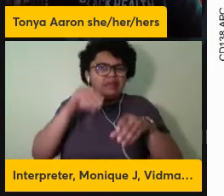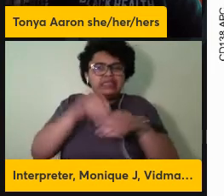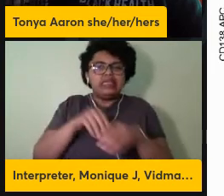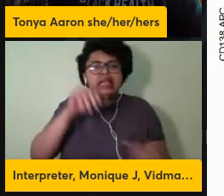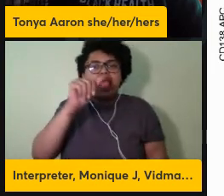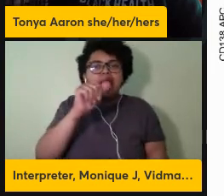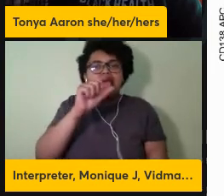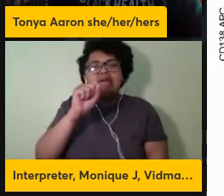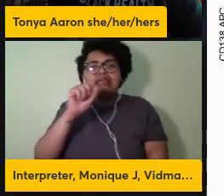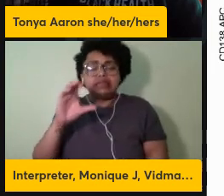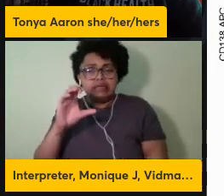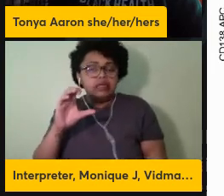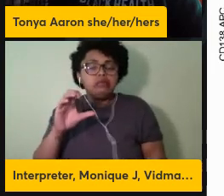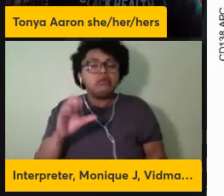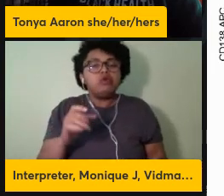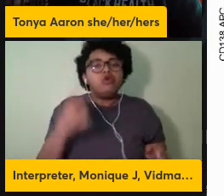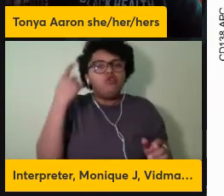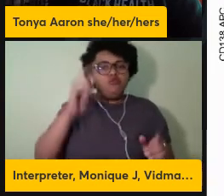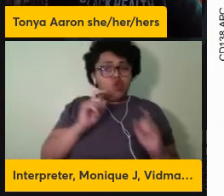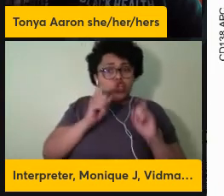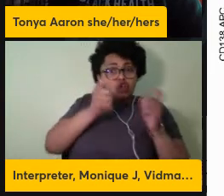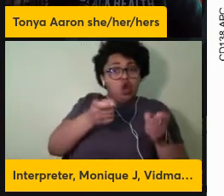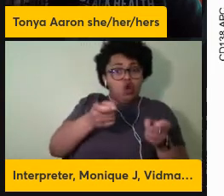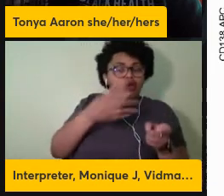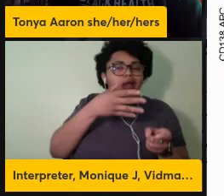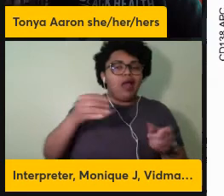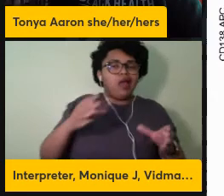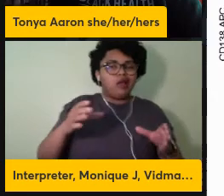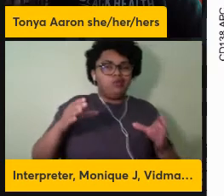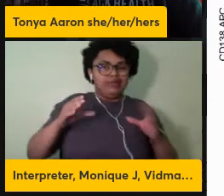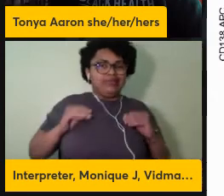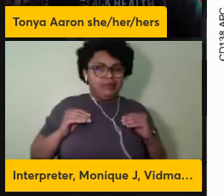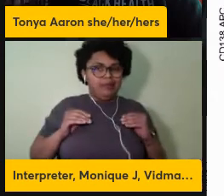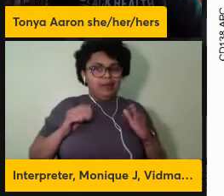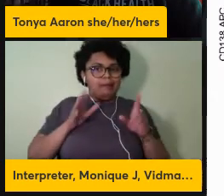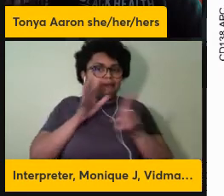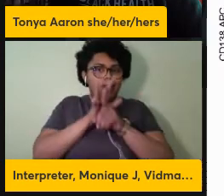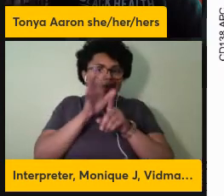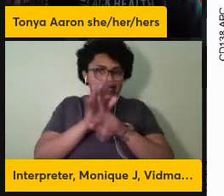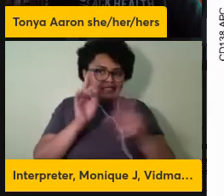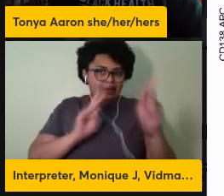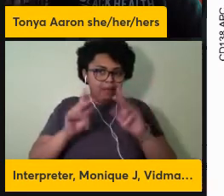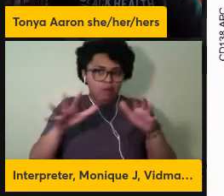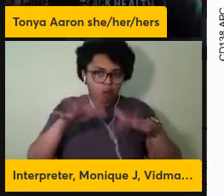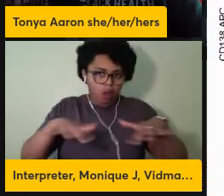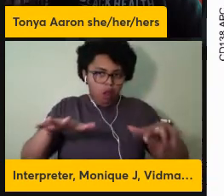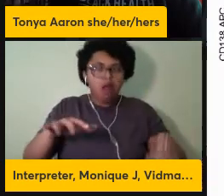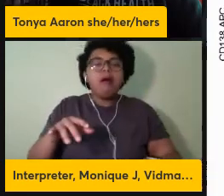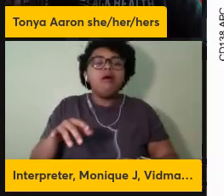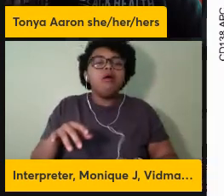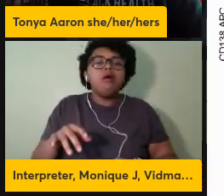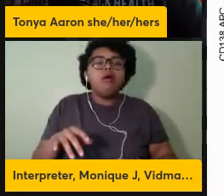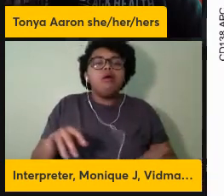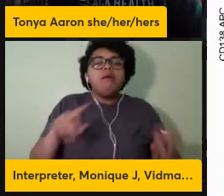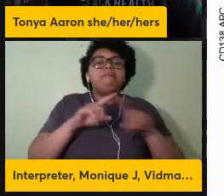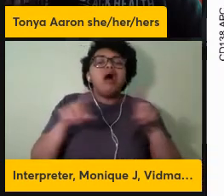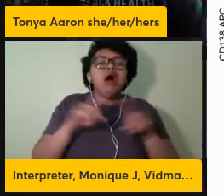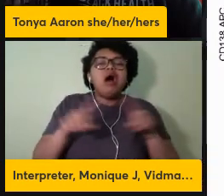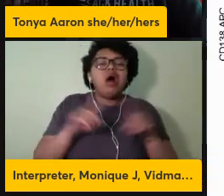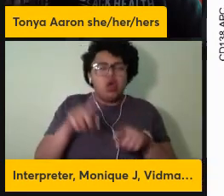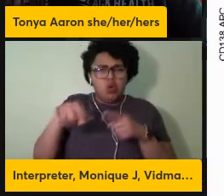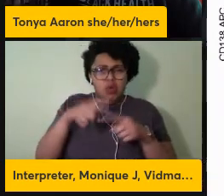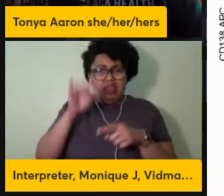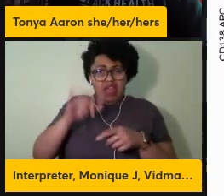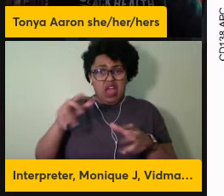in both donor and recipient populations. However, when receptor expression is absent, we lose that decrease